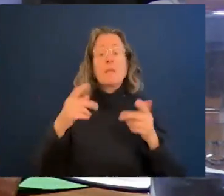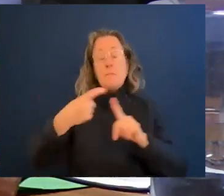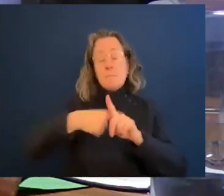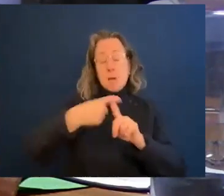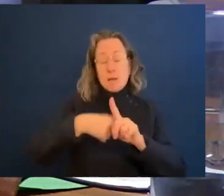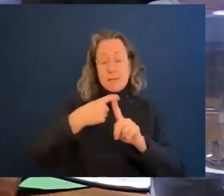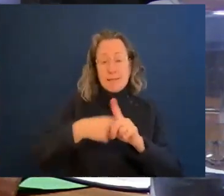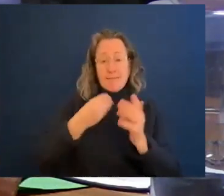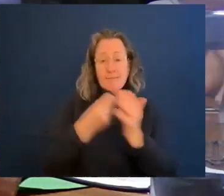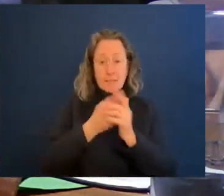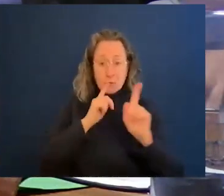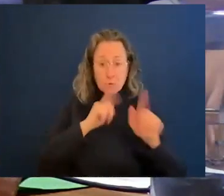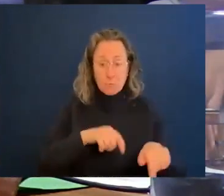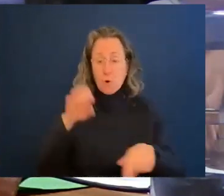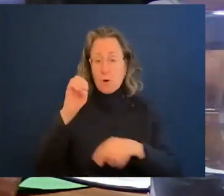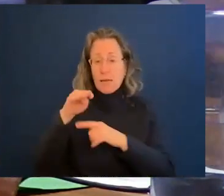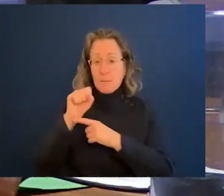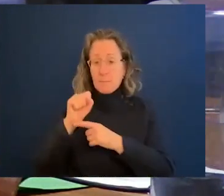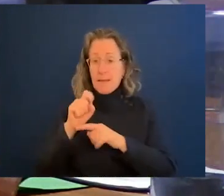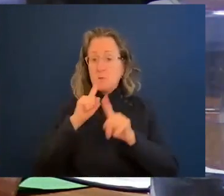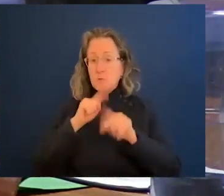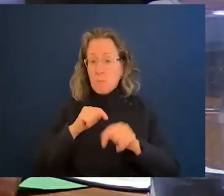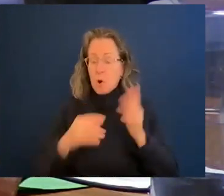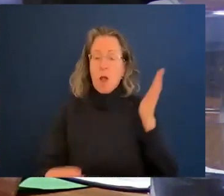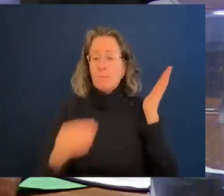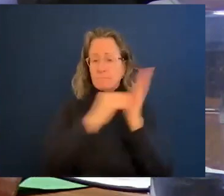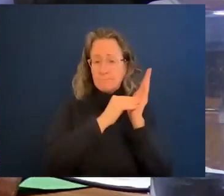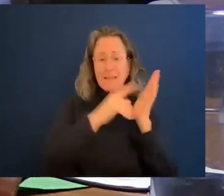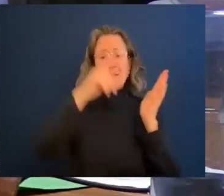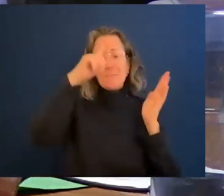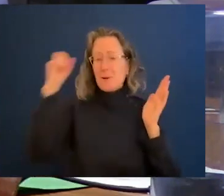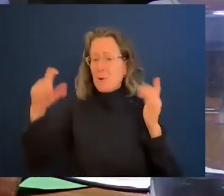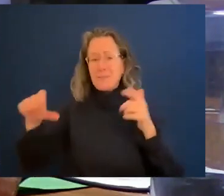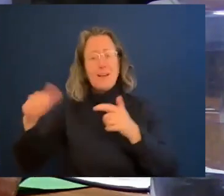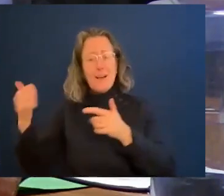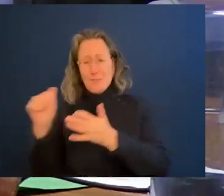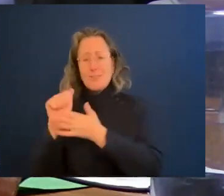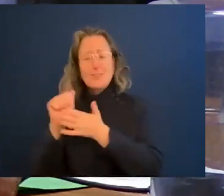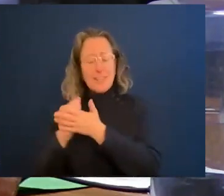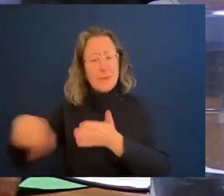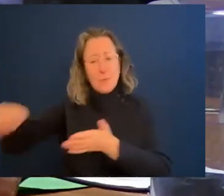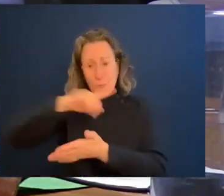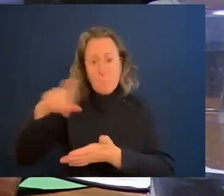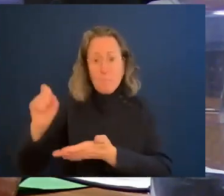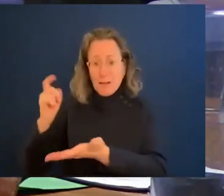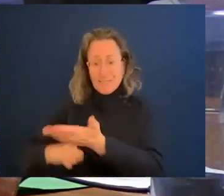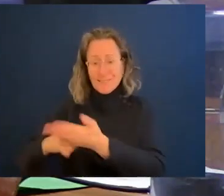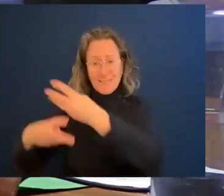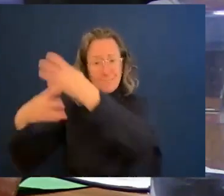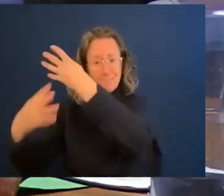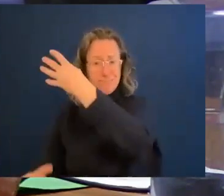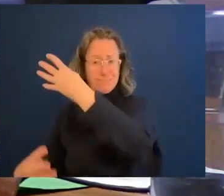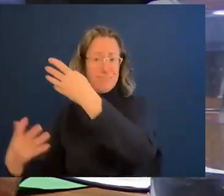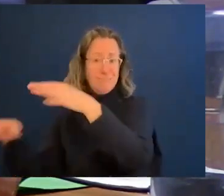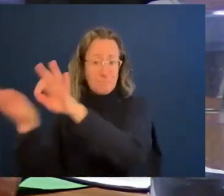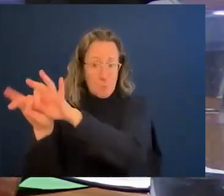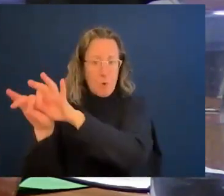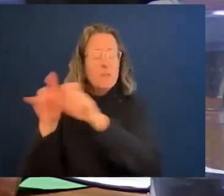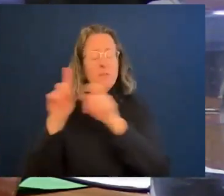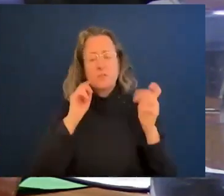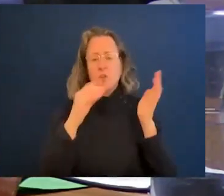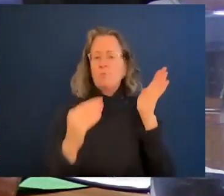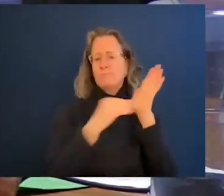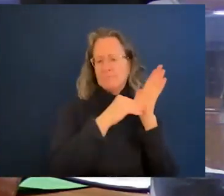consent for you to accept due to the many other high-value discussion items on the agenda tonight there's a contract